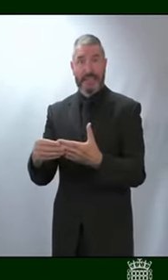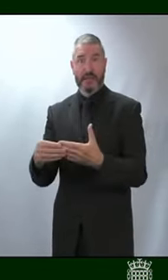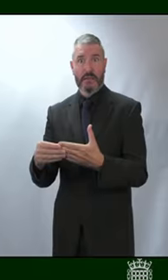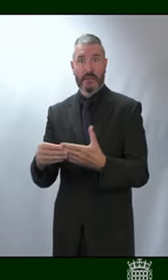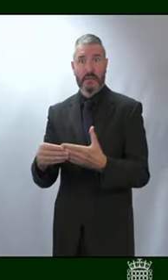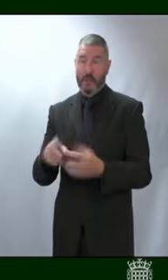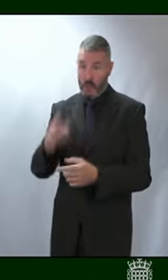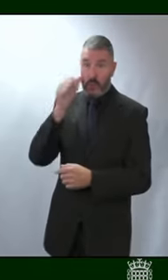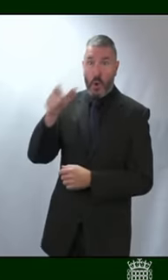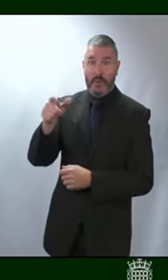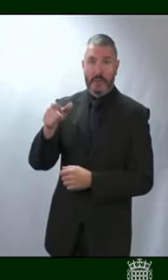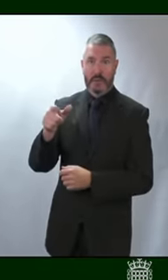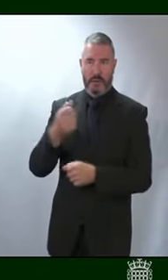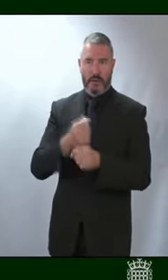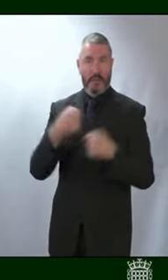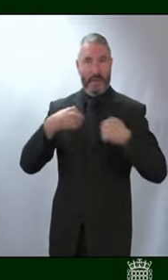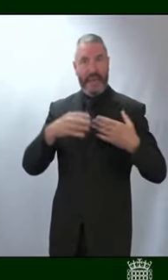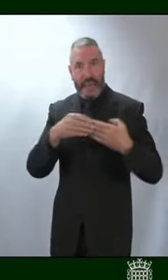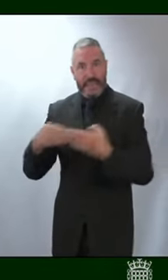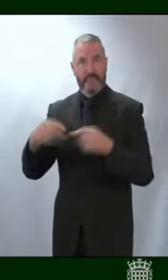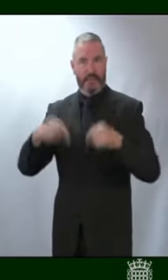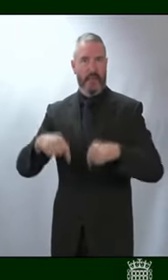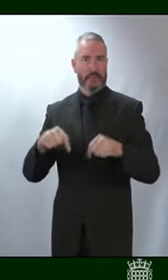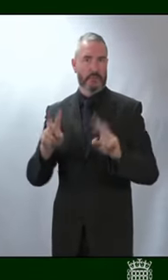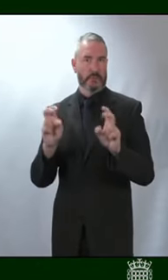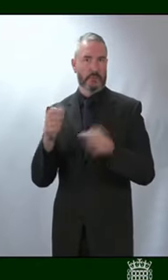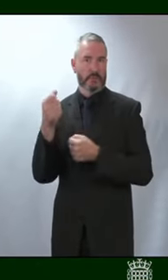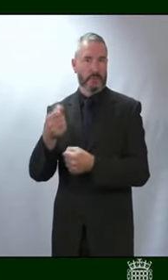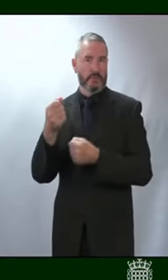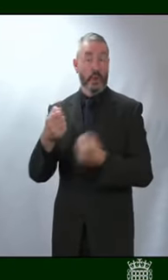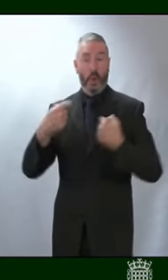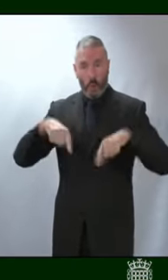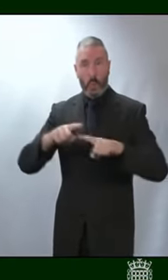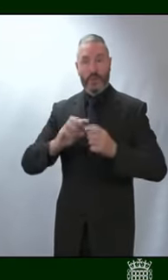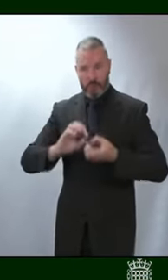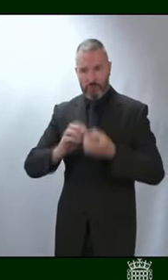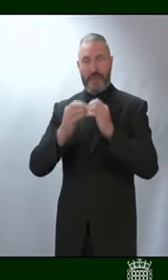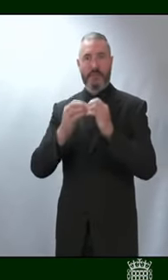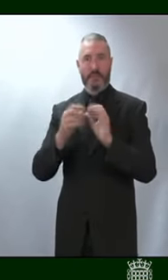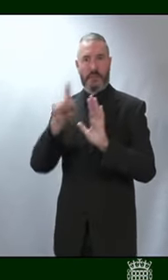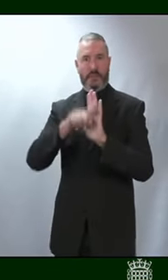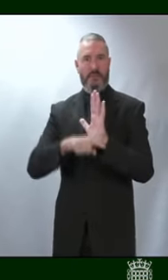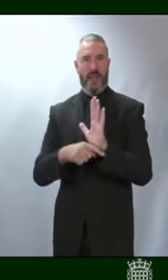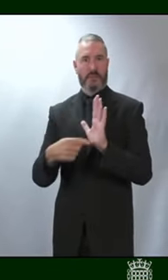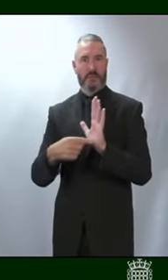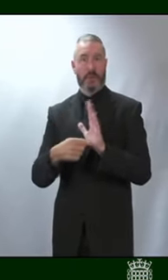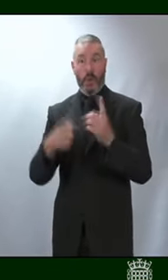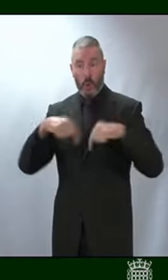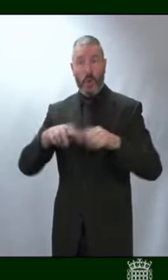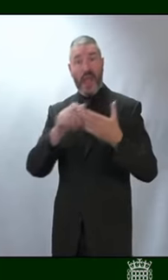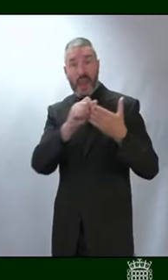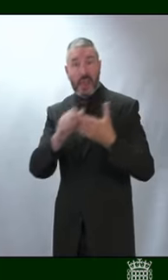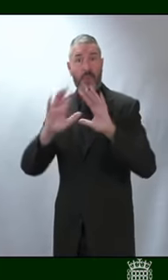government, you know that, she knows that, Mr. Speaker, it's this government that devised the Charter, it's this government that's leading the world in protecting